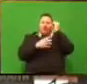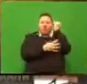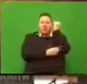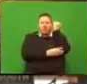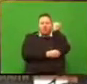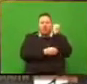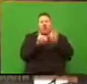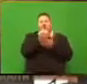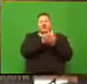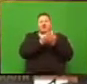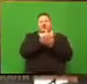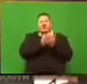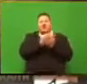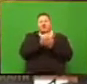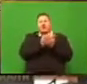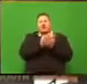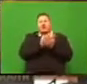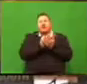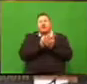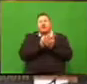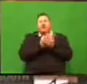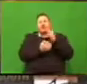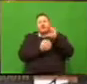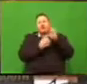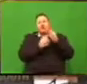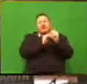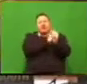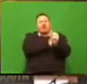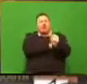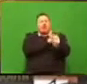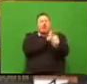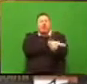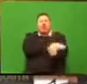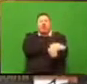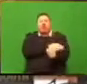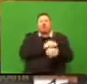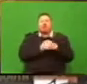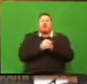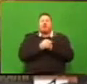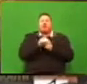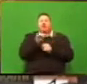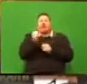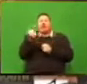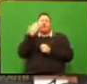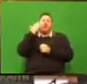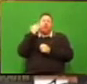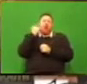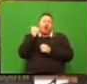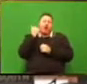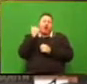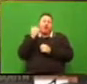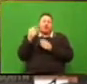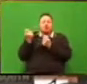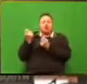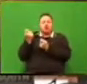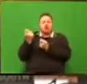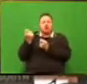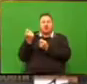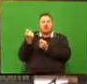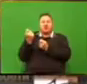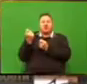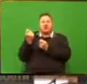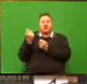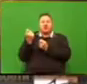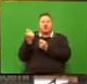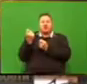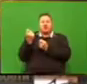and economically disempowered and excluded, and the other white, rich, and